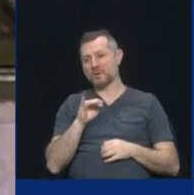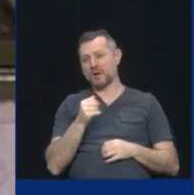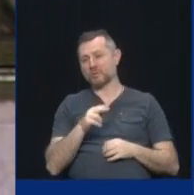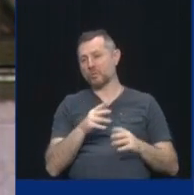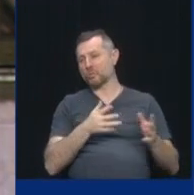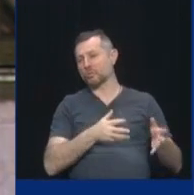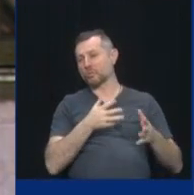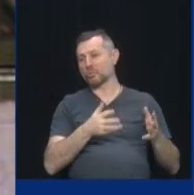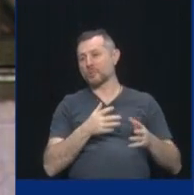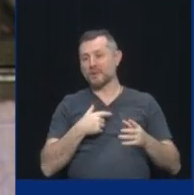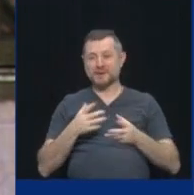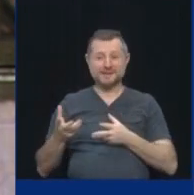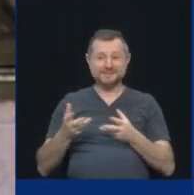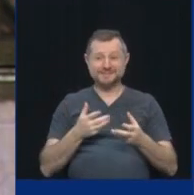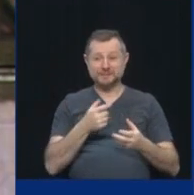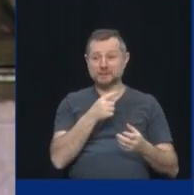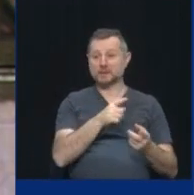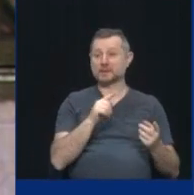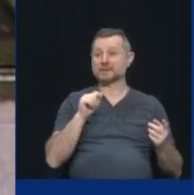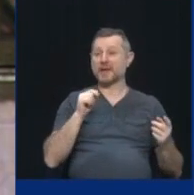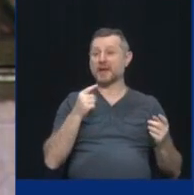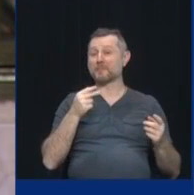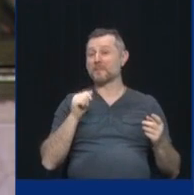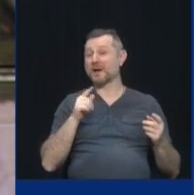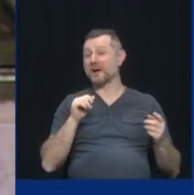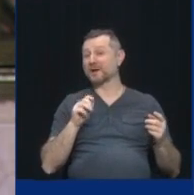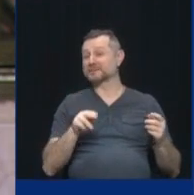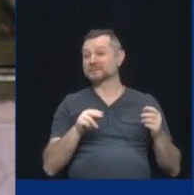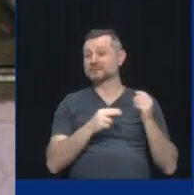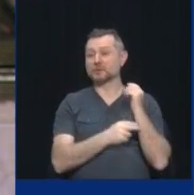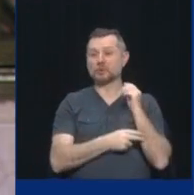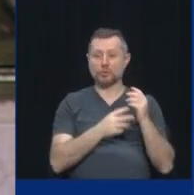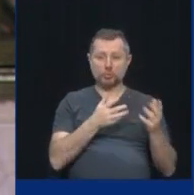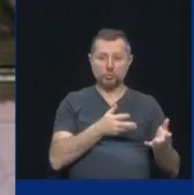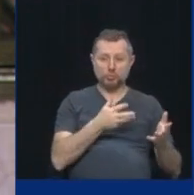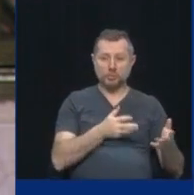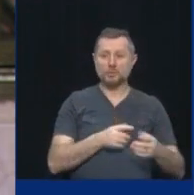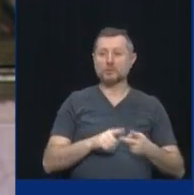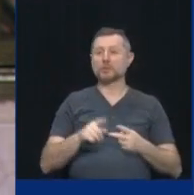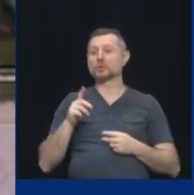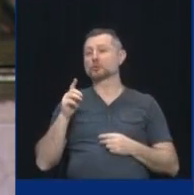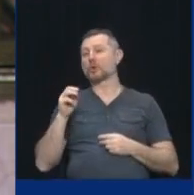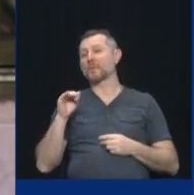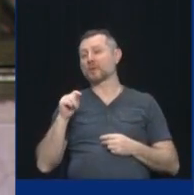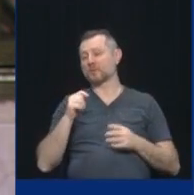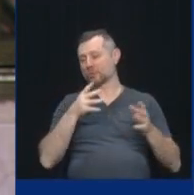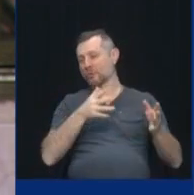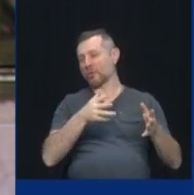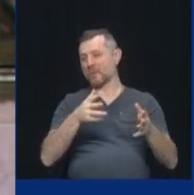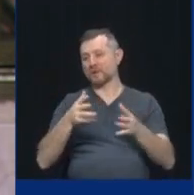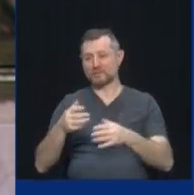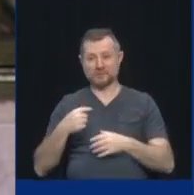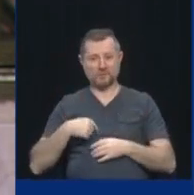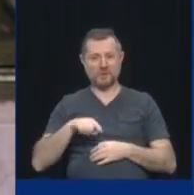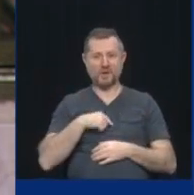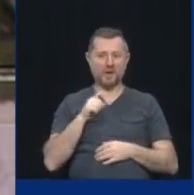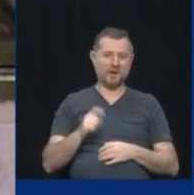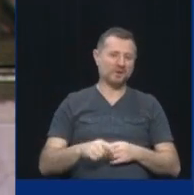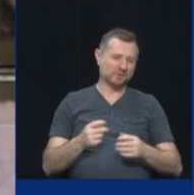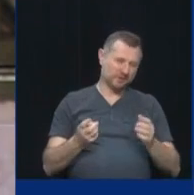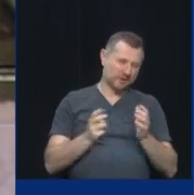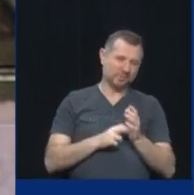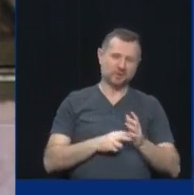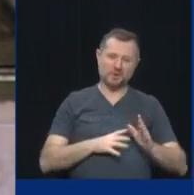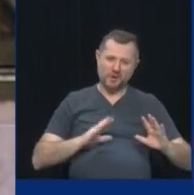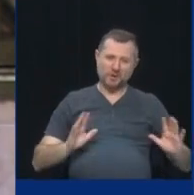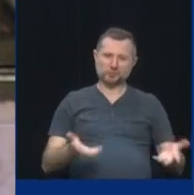like Tappan Zee was basically dormant. They were just dormant. And they had to be resurrected. And I'll tell you something, it's harder to